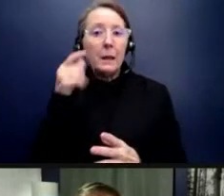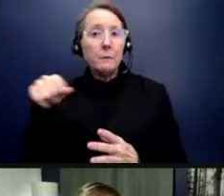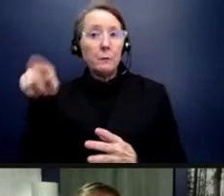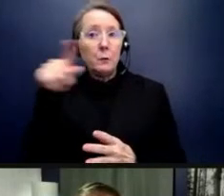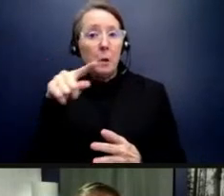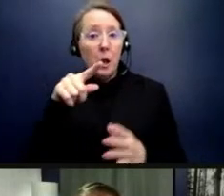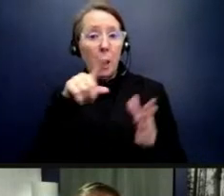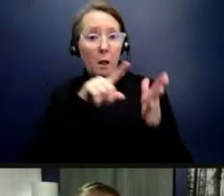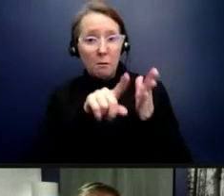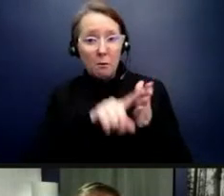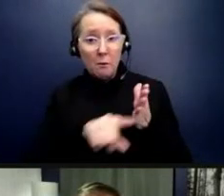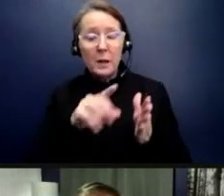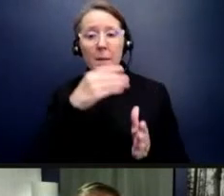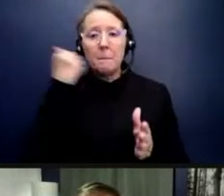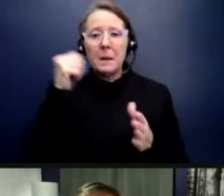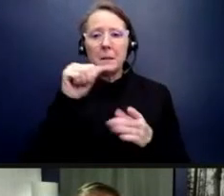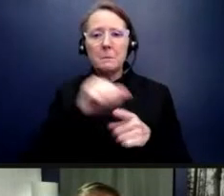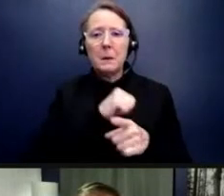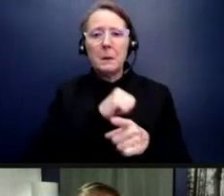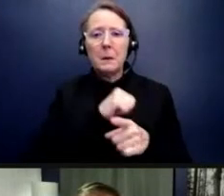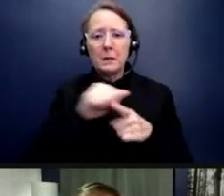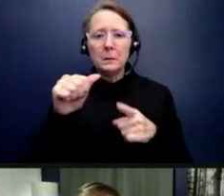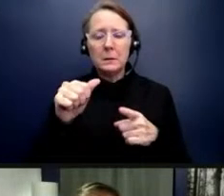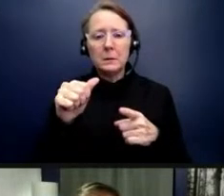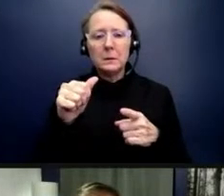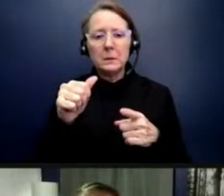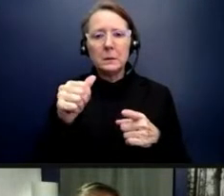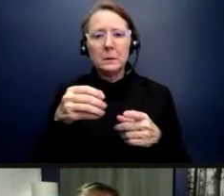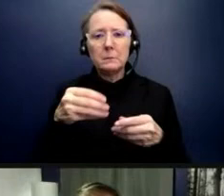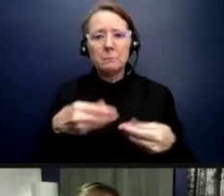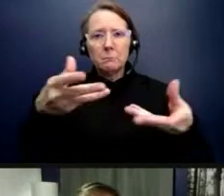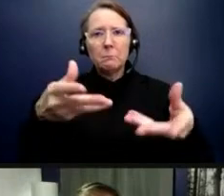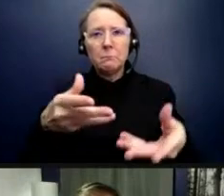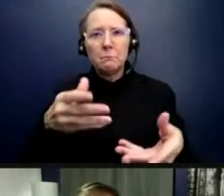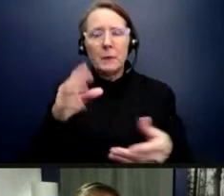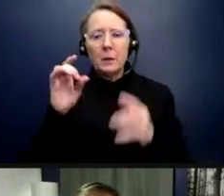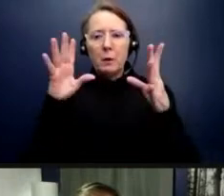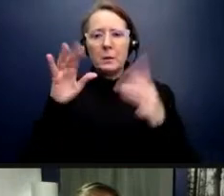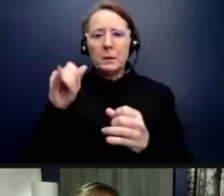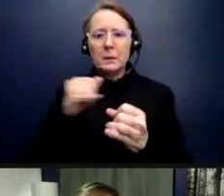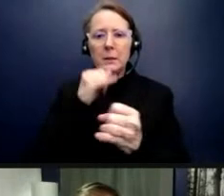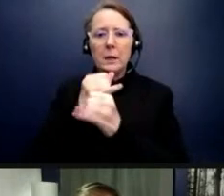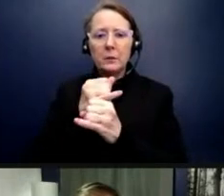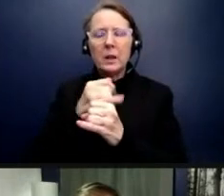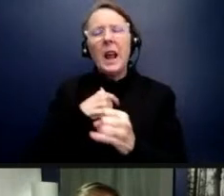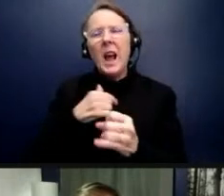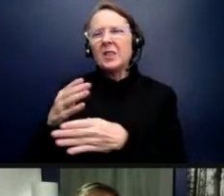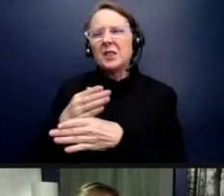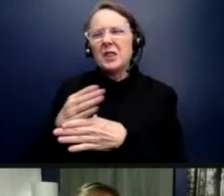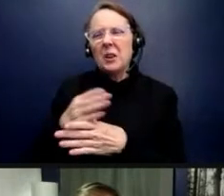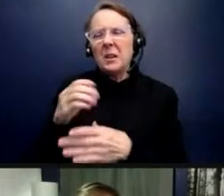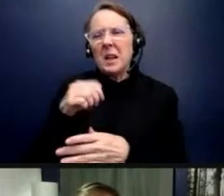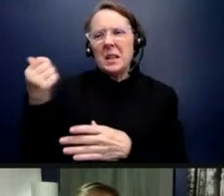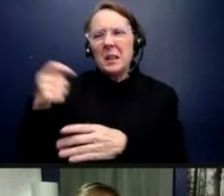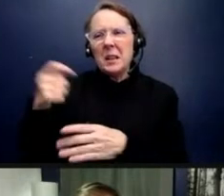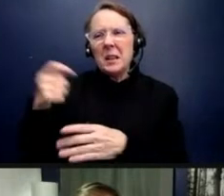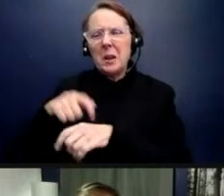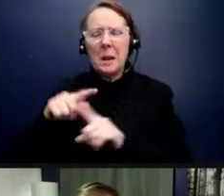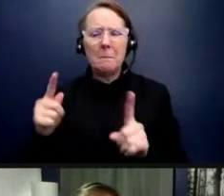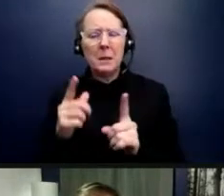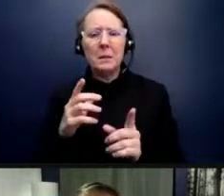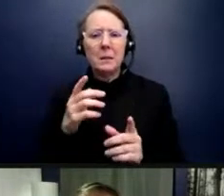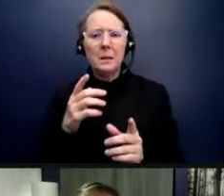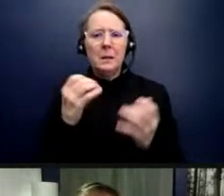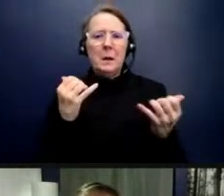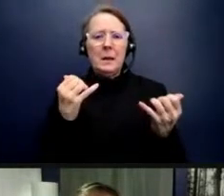best practices put forward by Crisis International, I can share that at another time. But I would say right off the